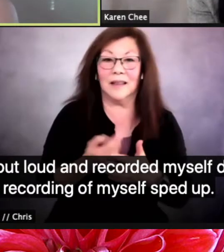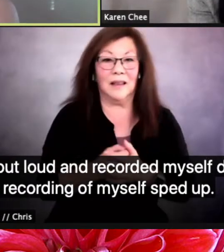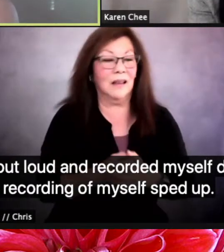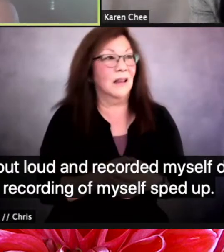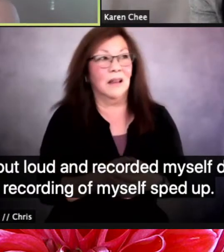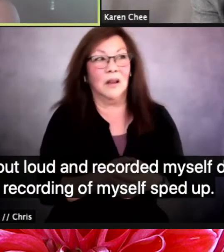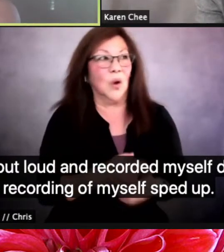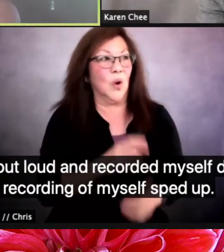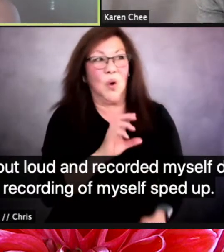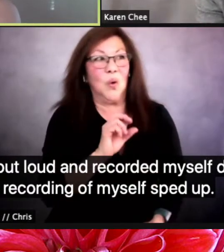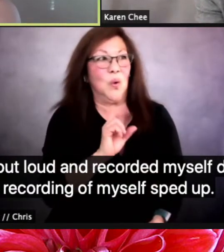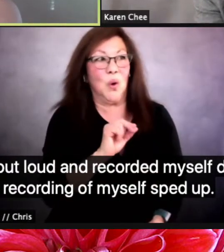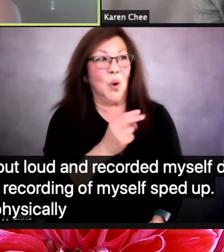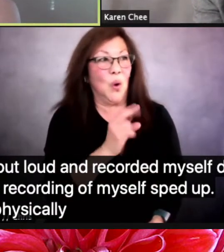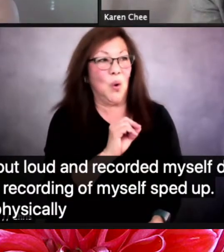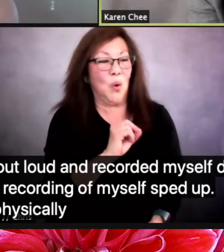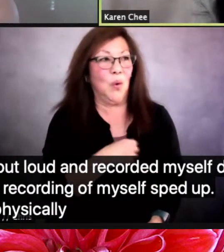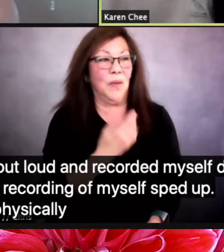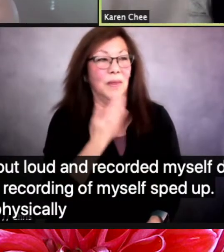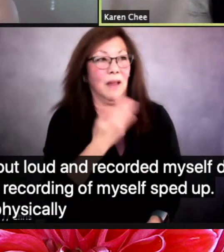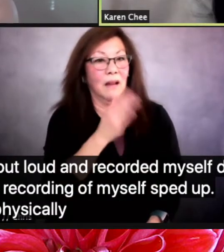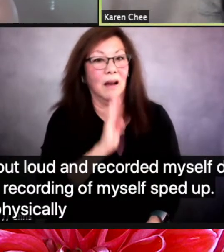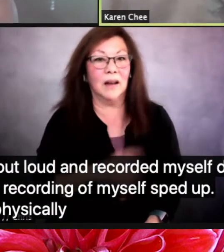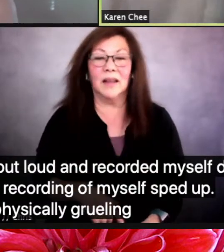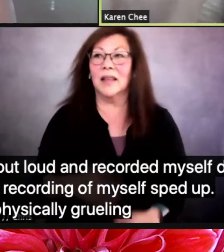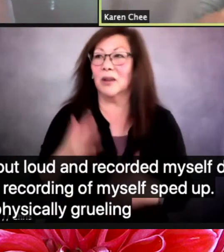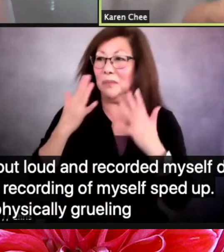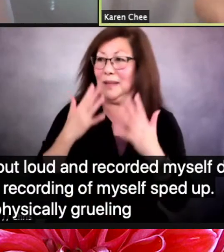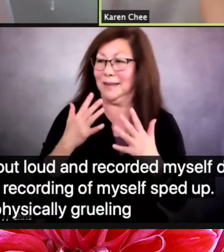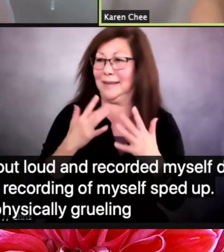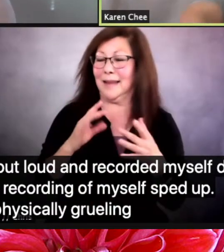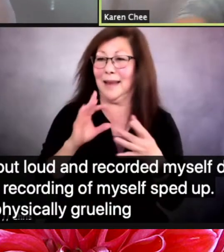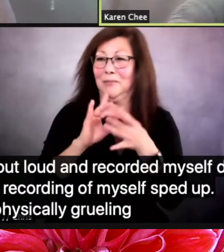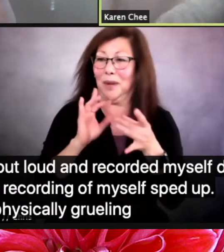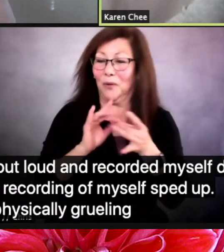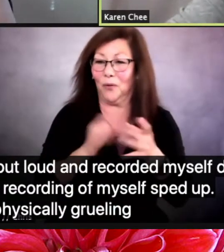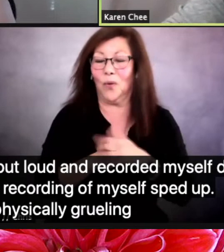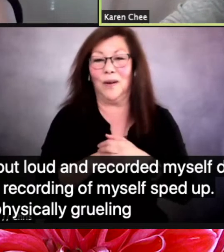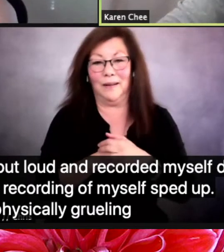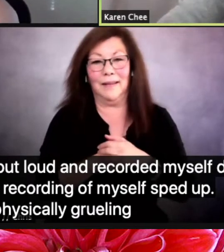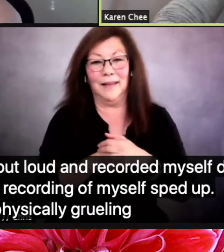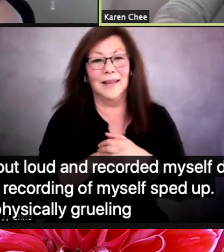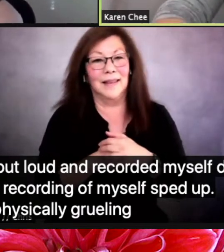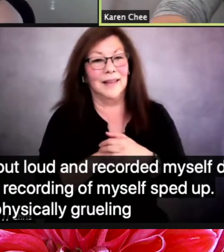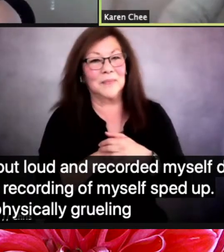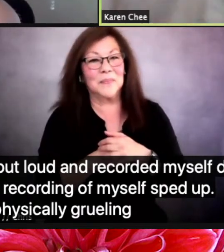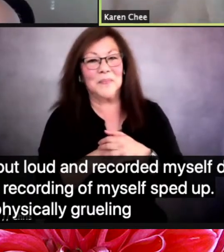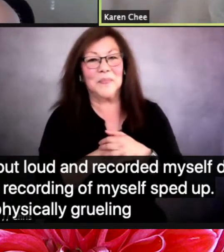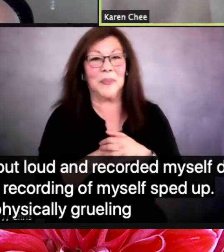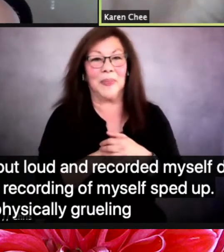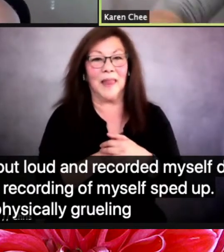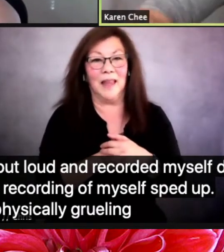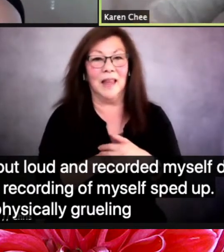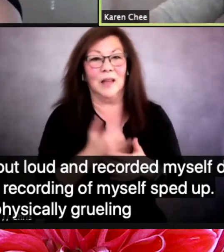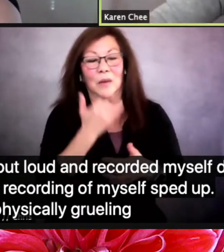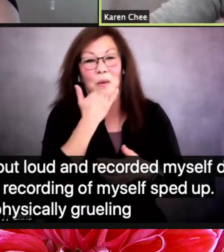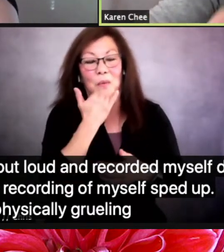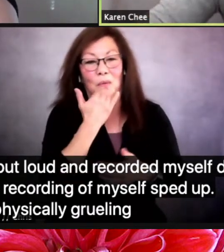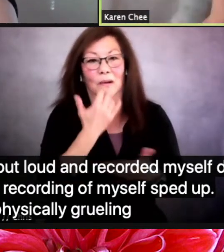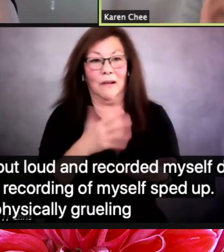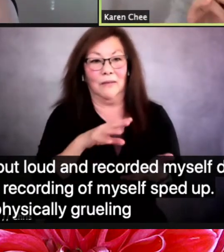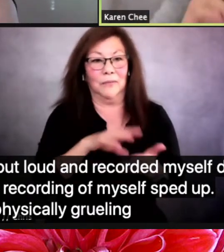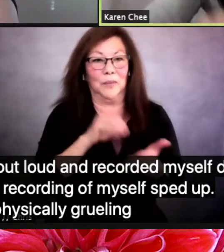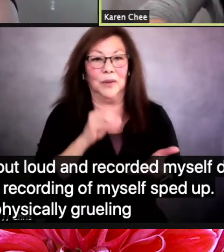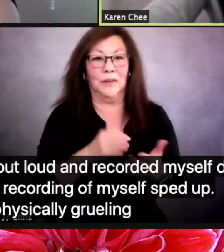God not. Okay, I was gonna say that would have been such a sad metaphor to lose your voice. It really would have been. Yeah, it's like the wrong takeaway from Little